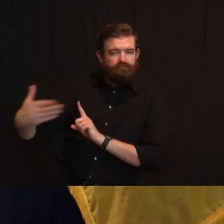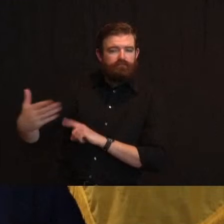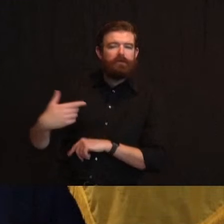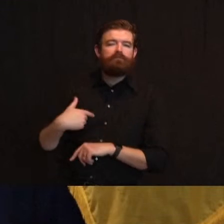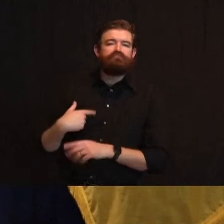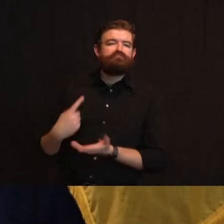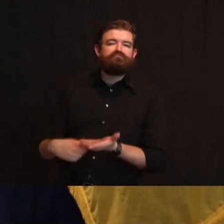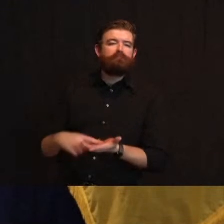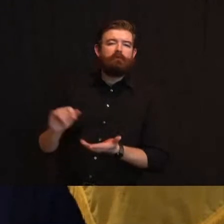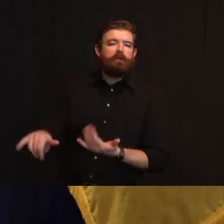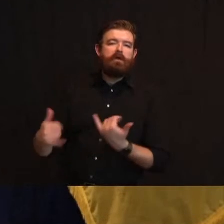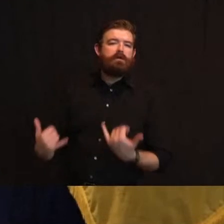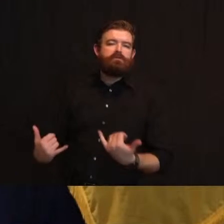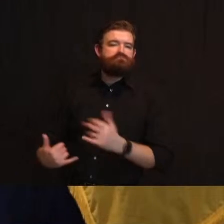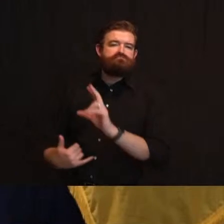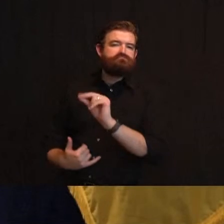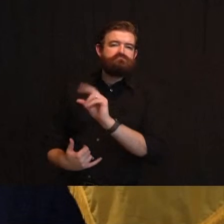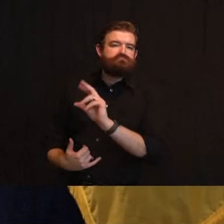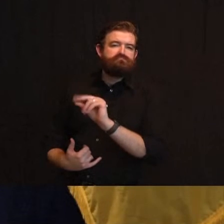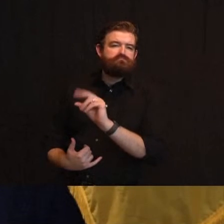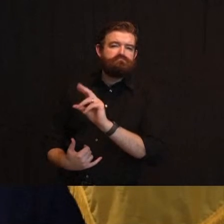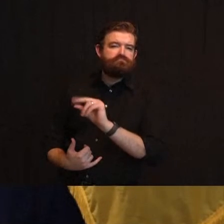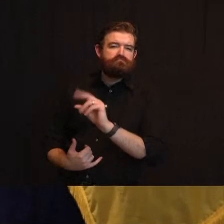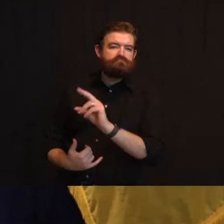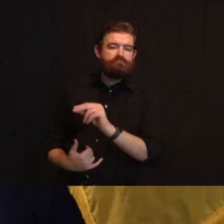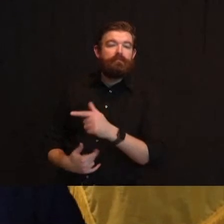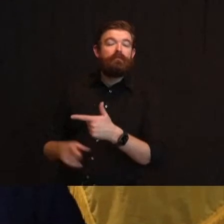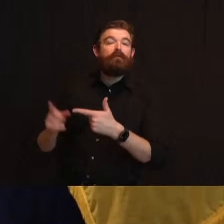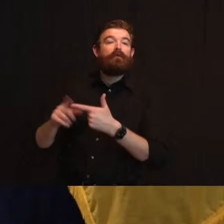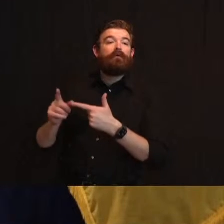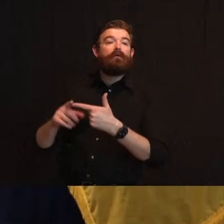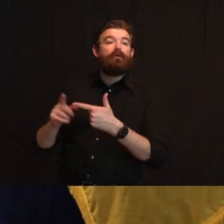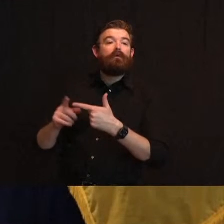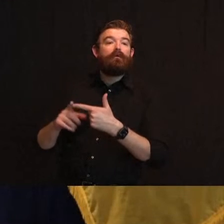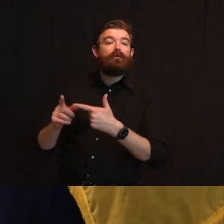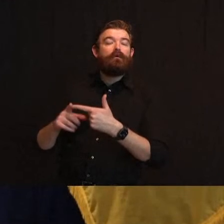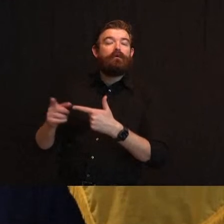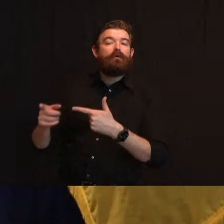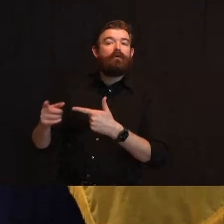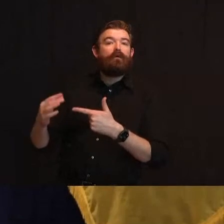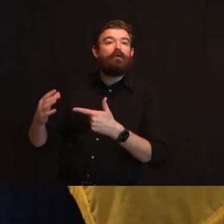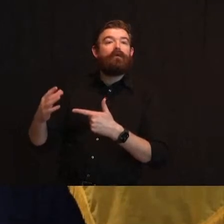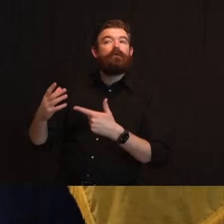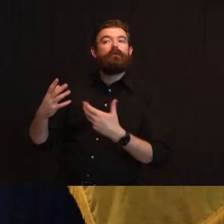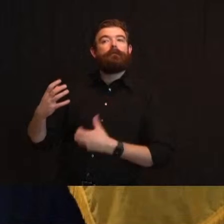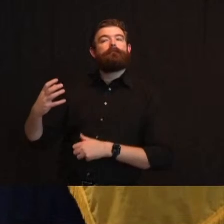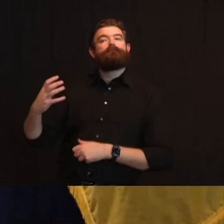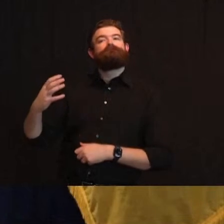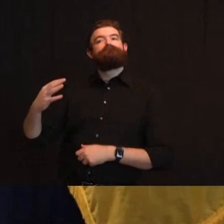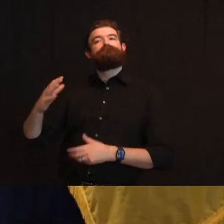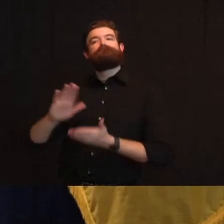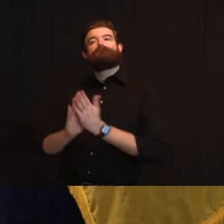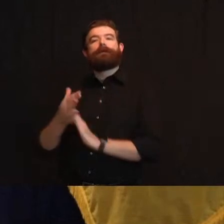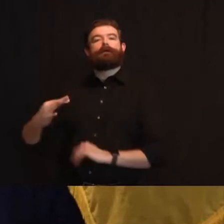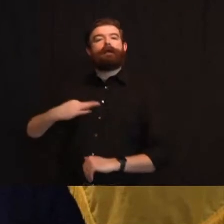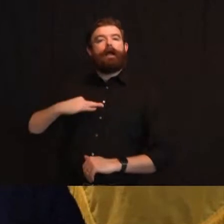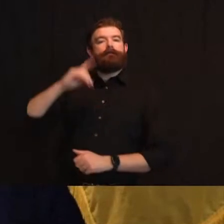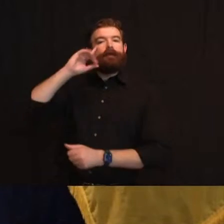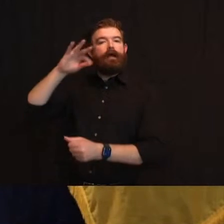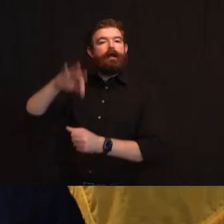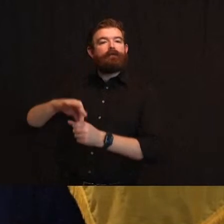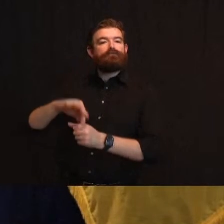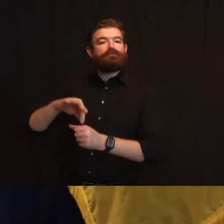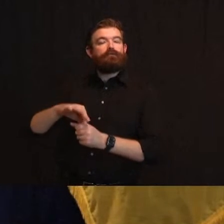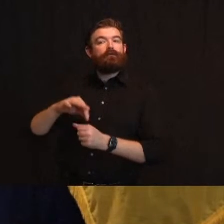We haven't made any decision yet on in-person versus digital, unless Paramount tells me otherwise on petitions. But I think